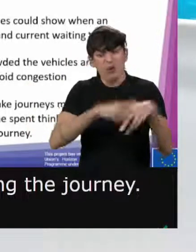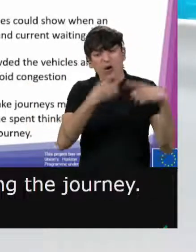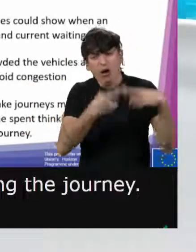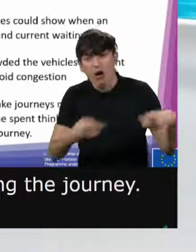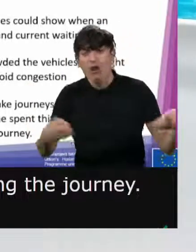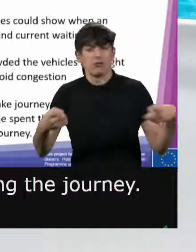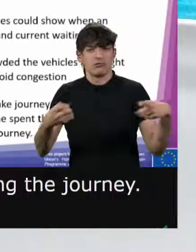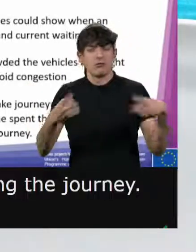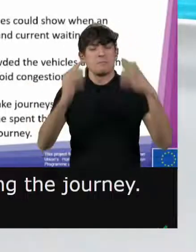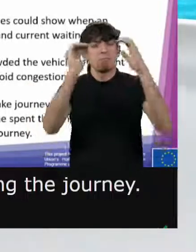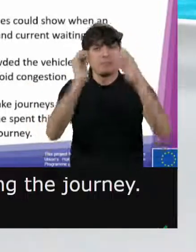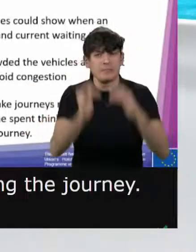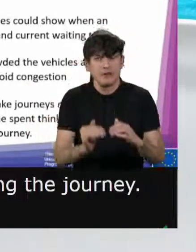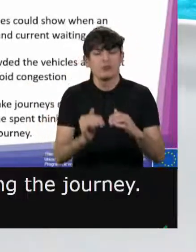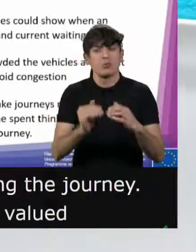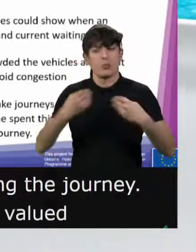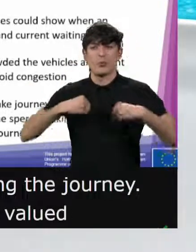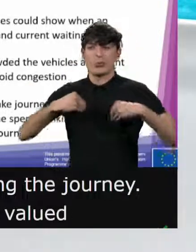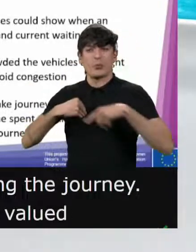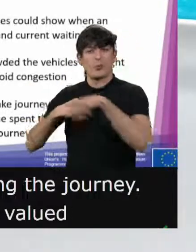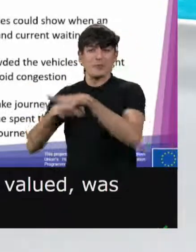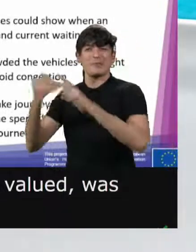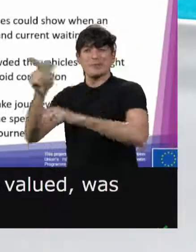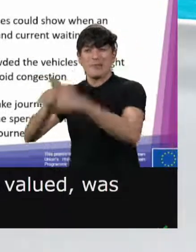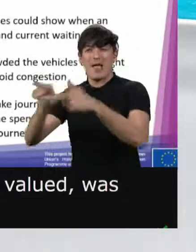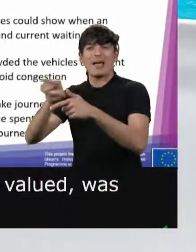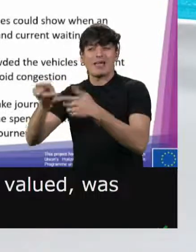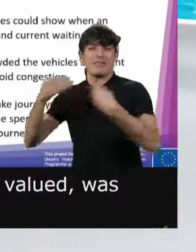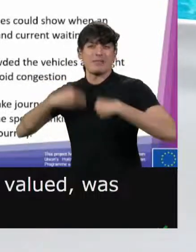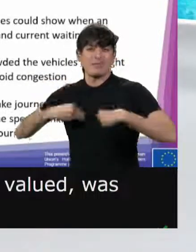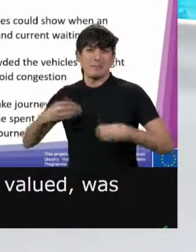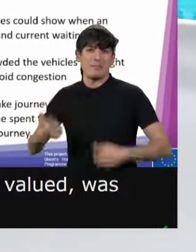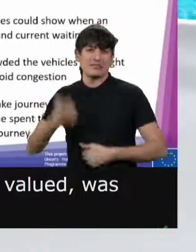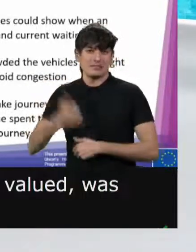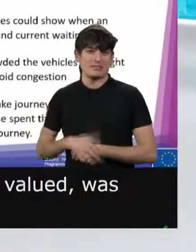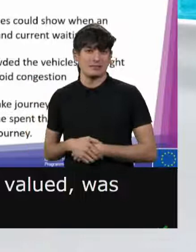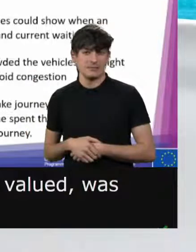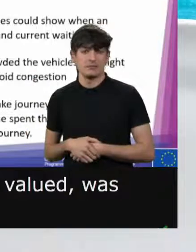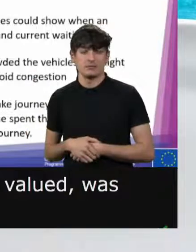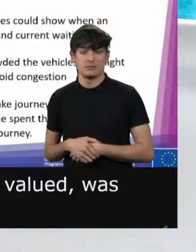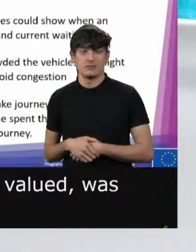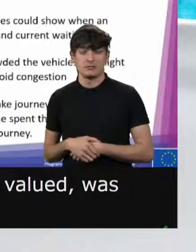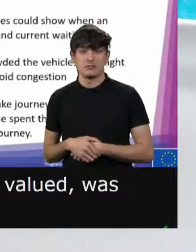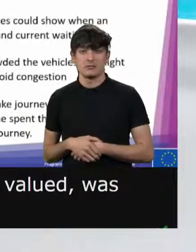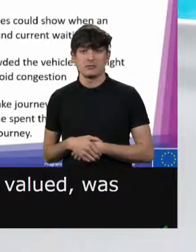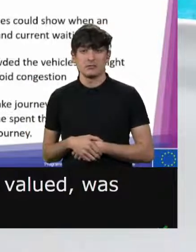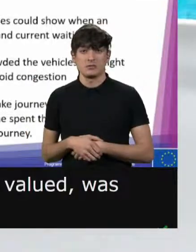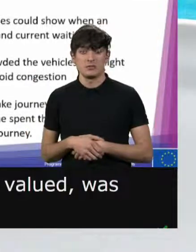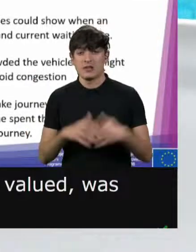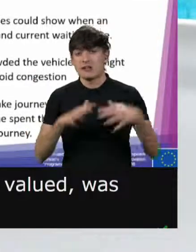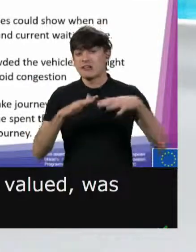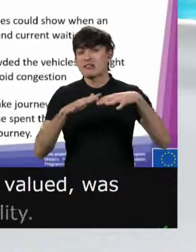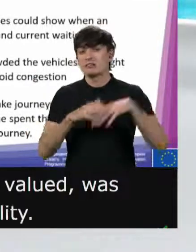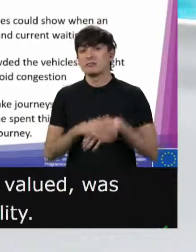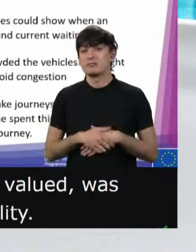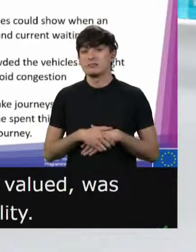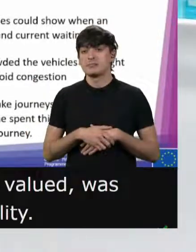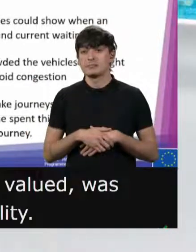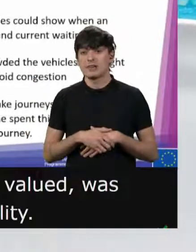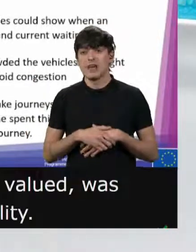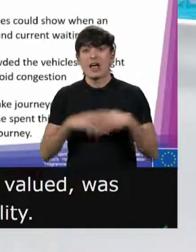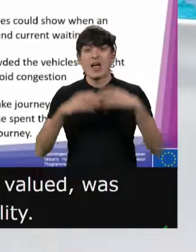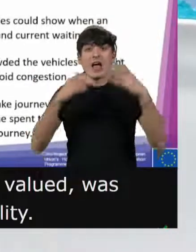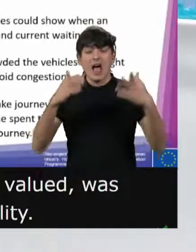valued, was applying that information through augmented reality. And this is already being